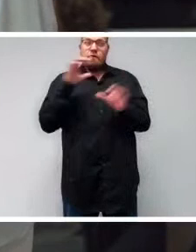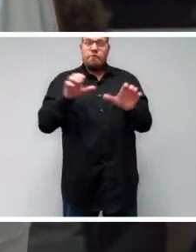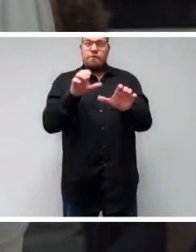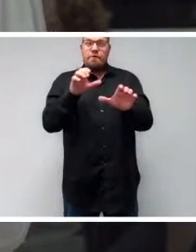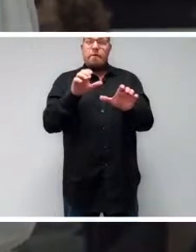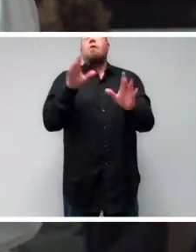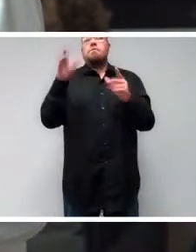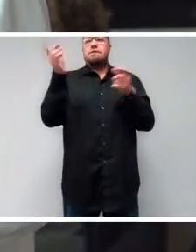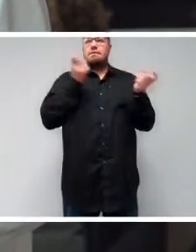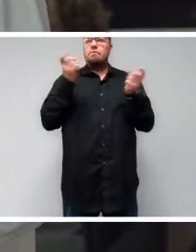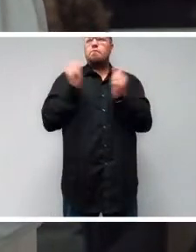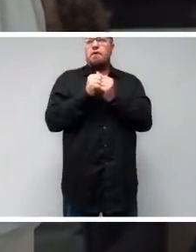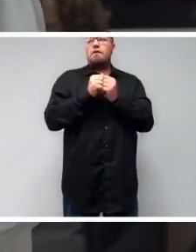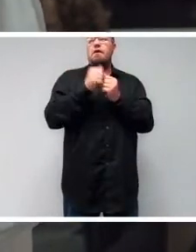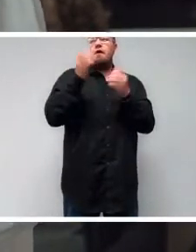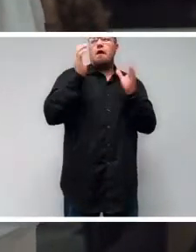And